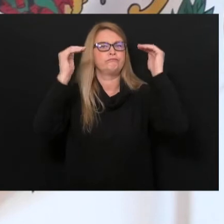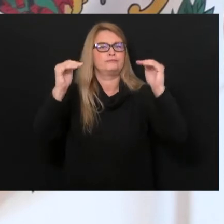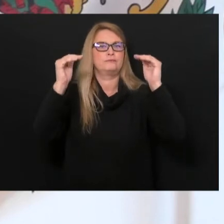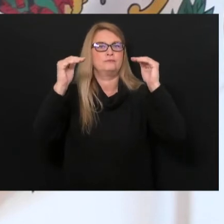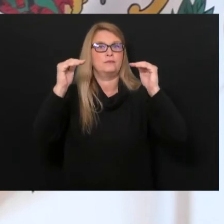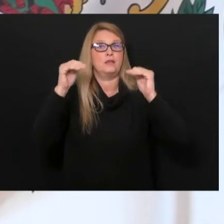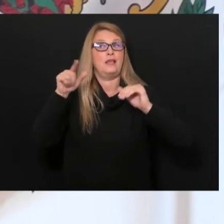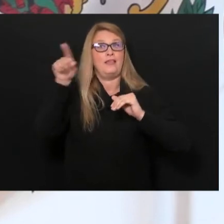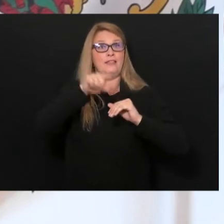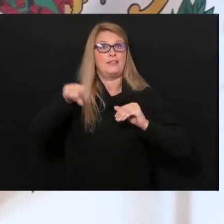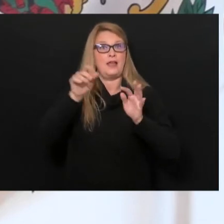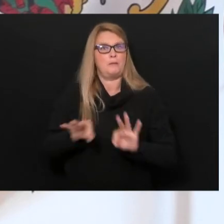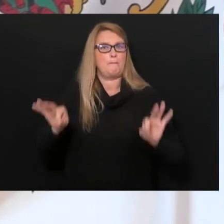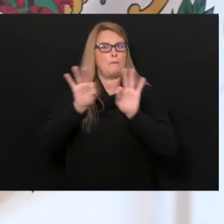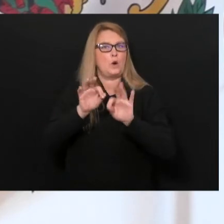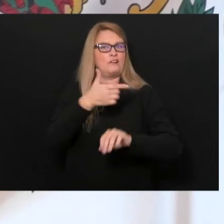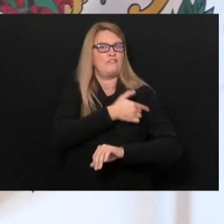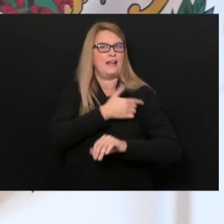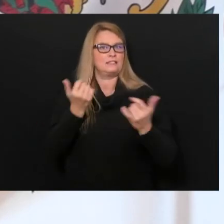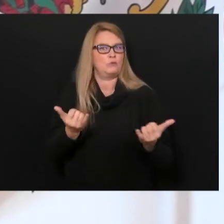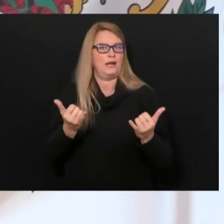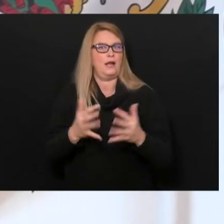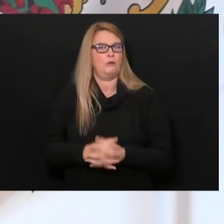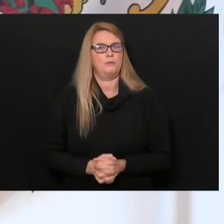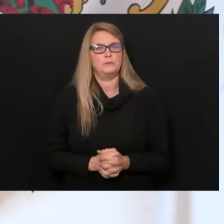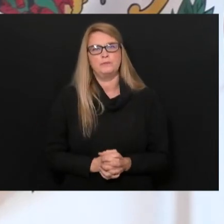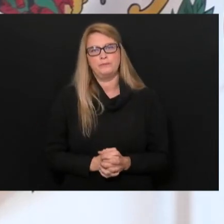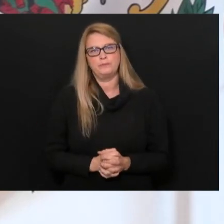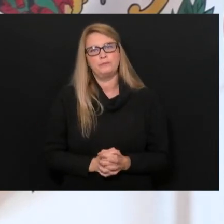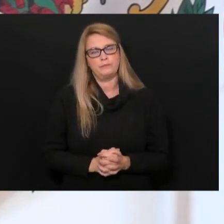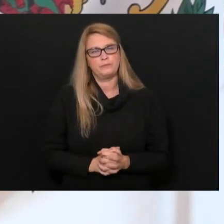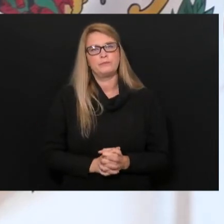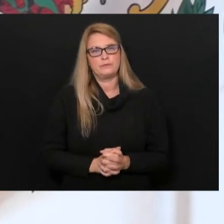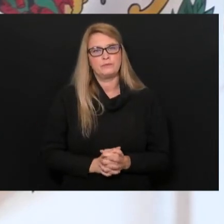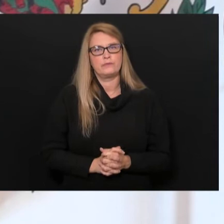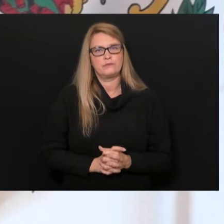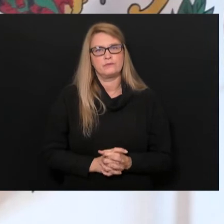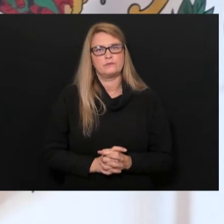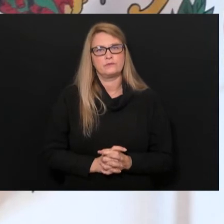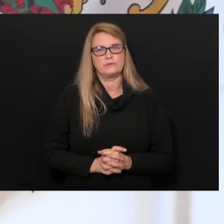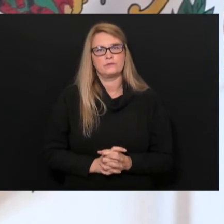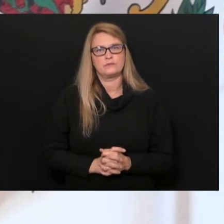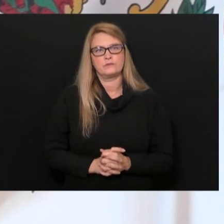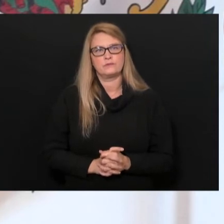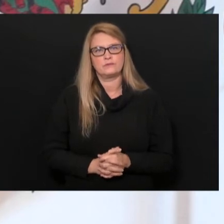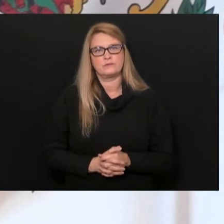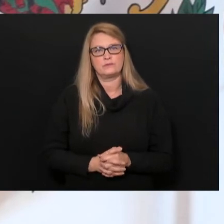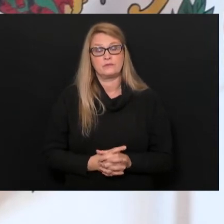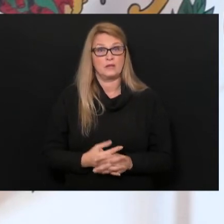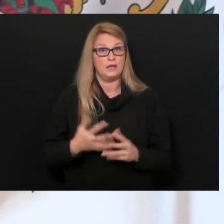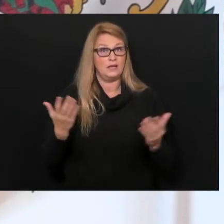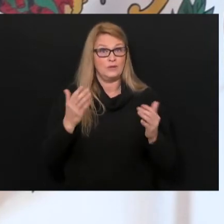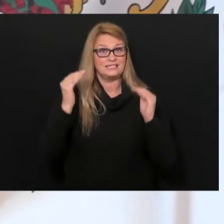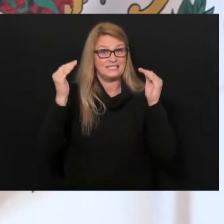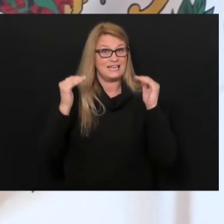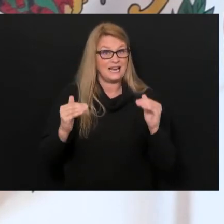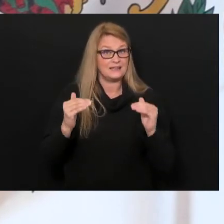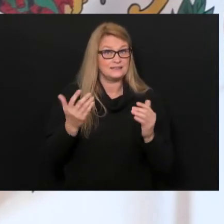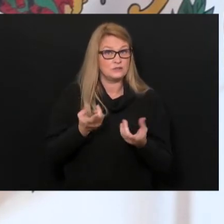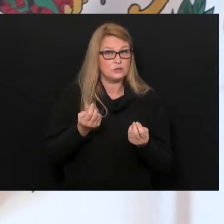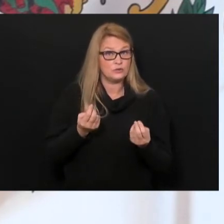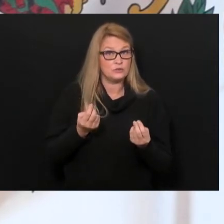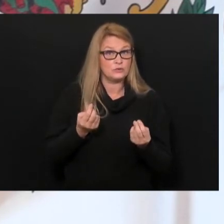them vaccinated right now. Now, in addition to that, the next thing we did is, what we did?